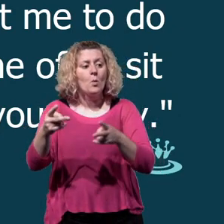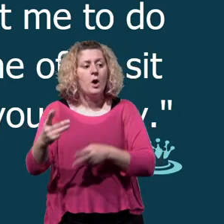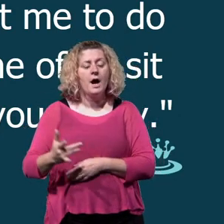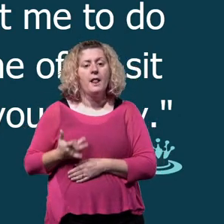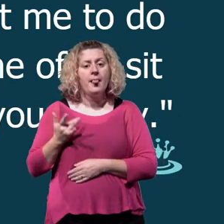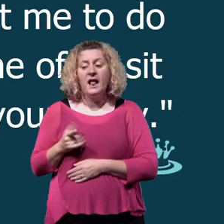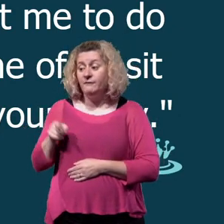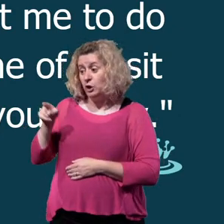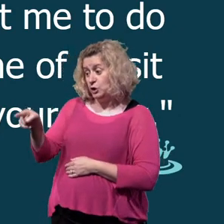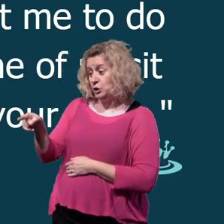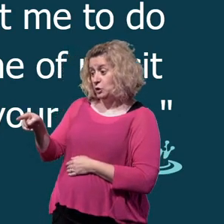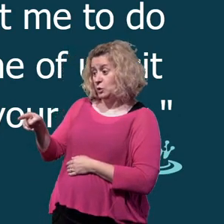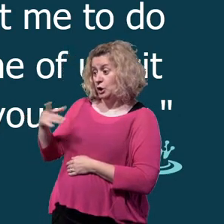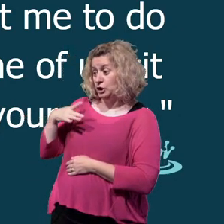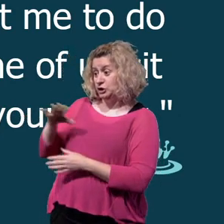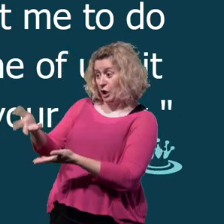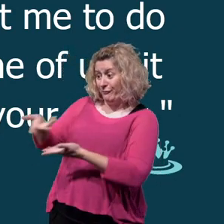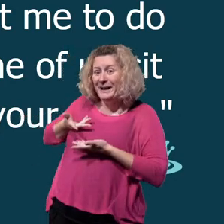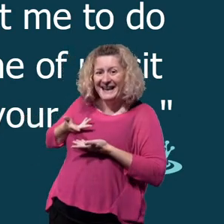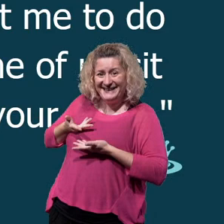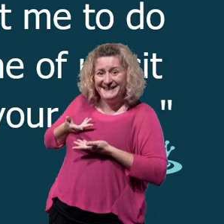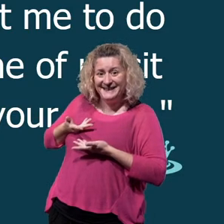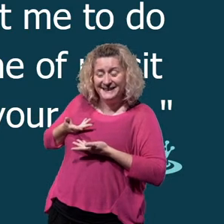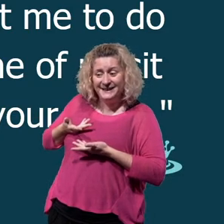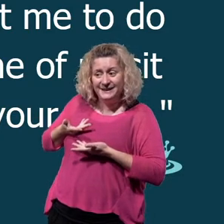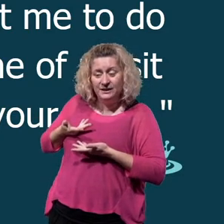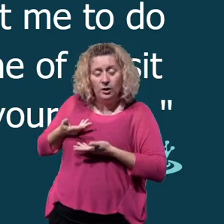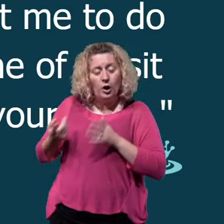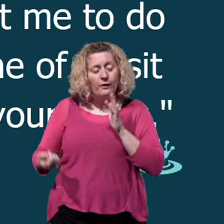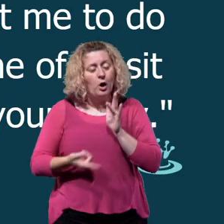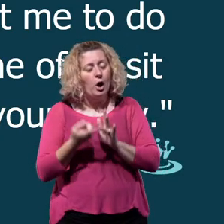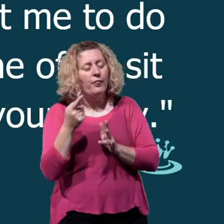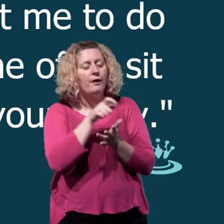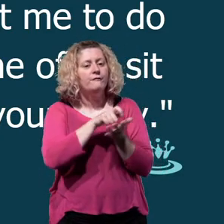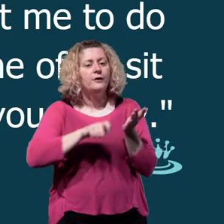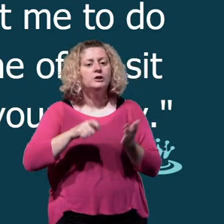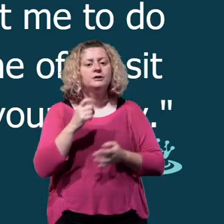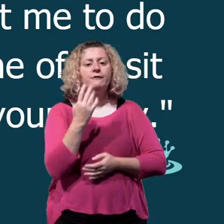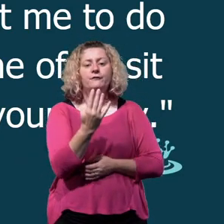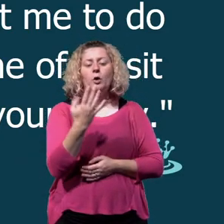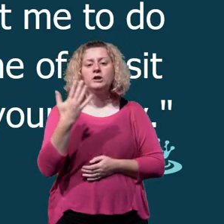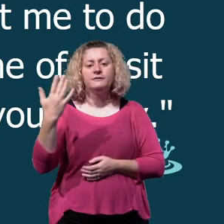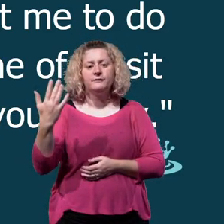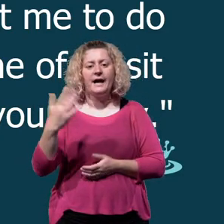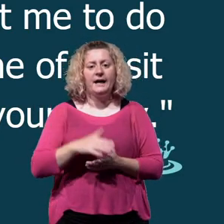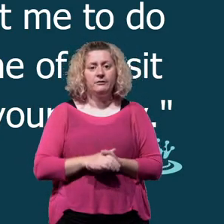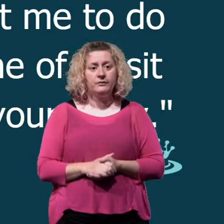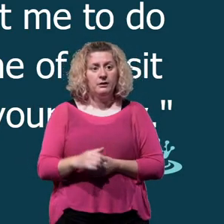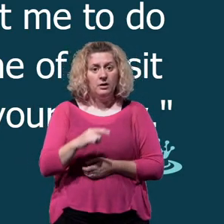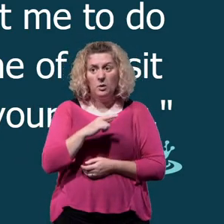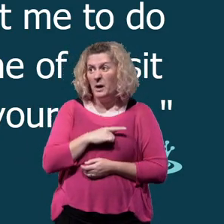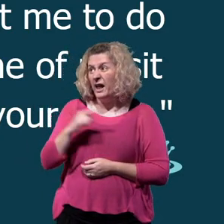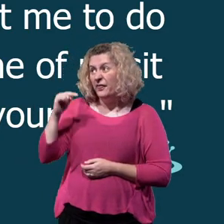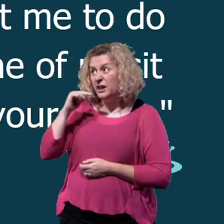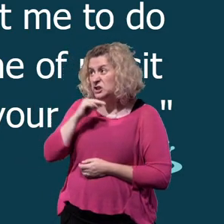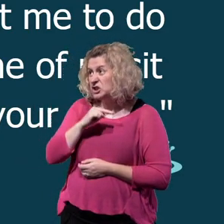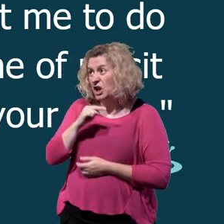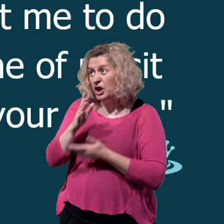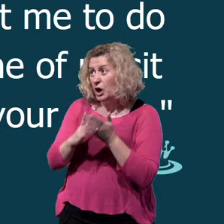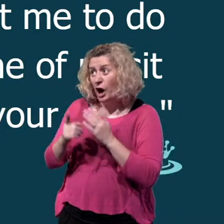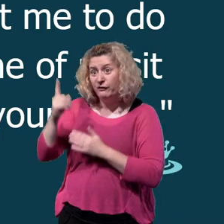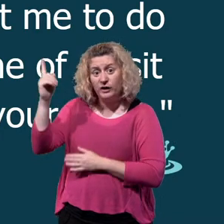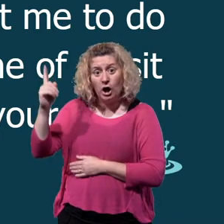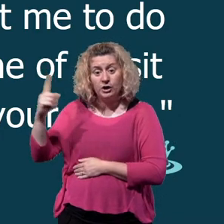serve me. And the other is verse 45. "For even the Son of Man did not come to be